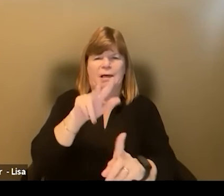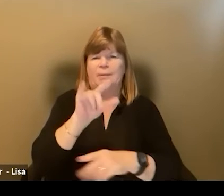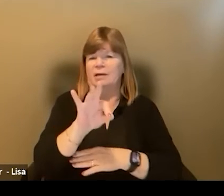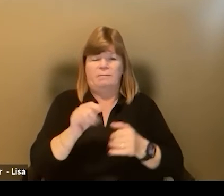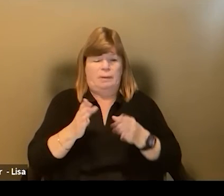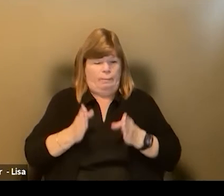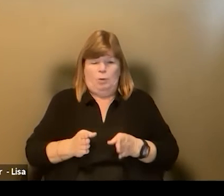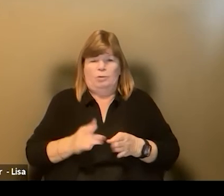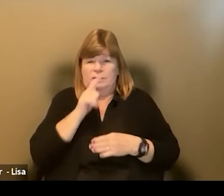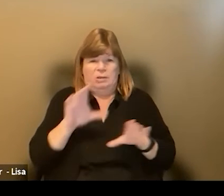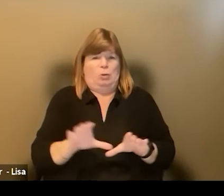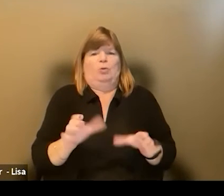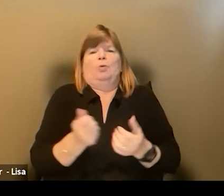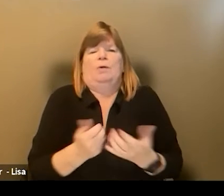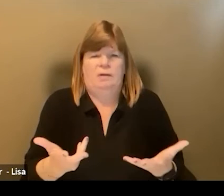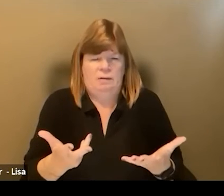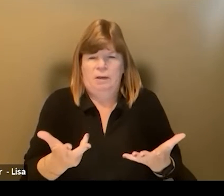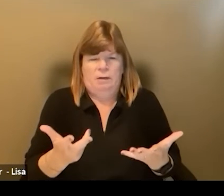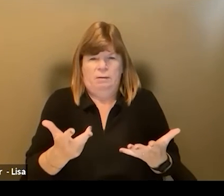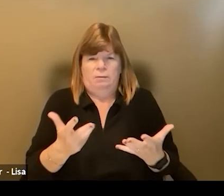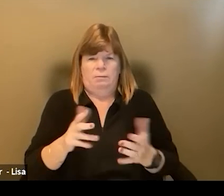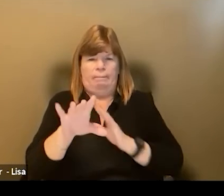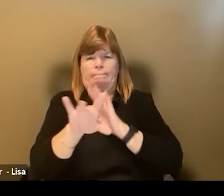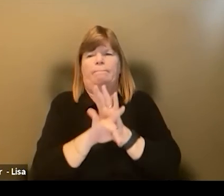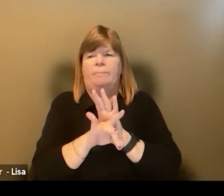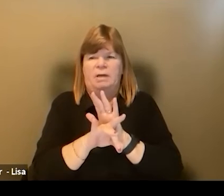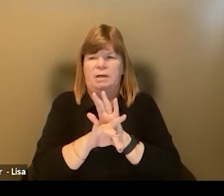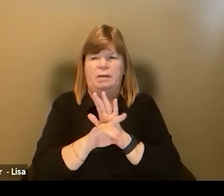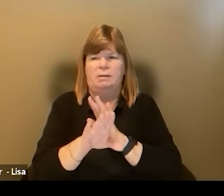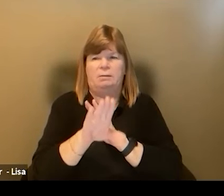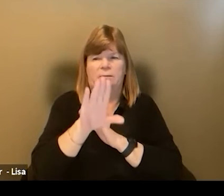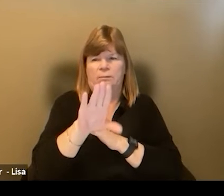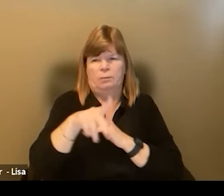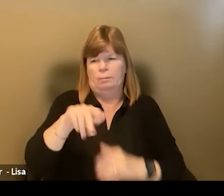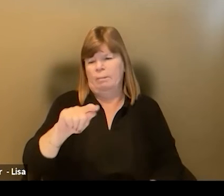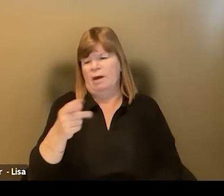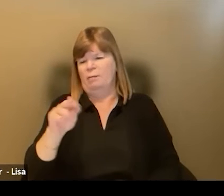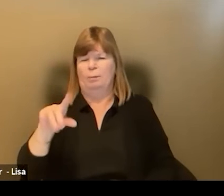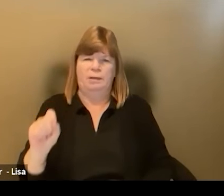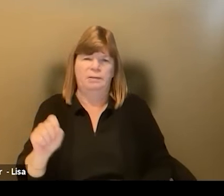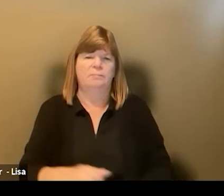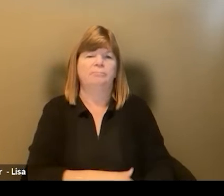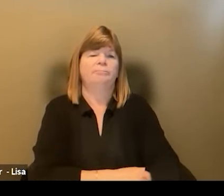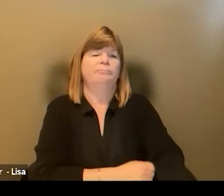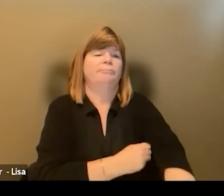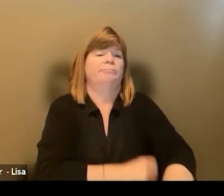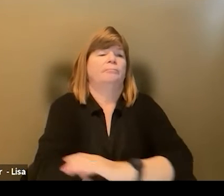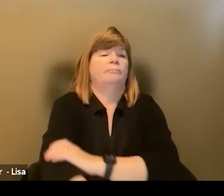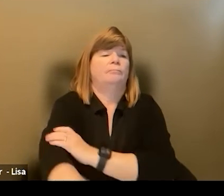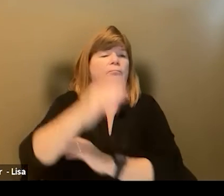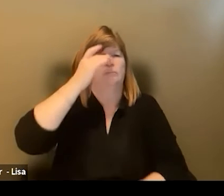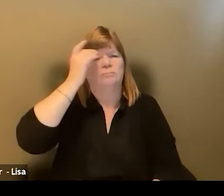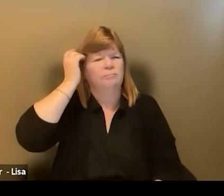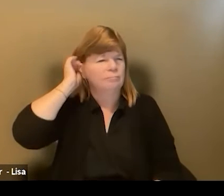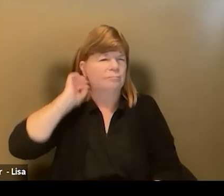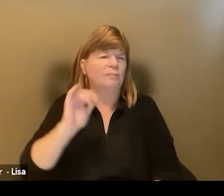member doesn't act on or choose their select a Pathways managed care entity.